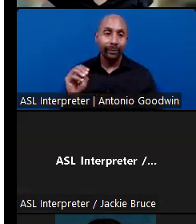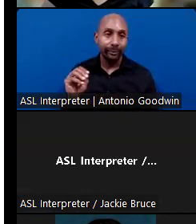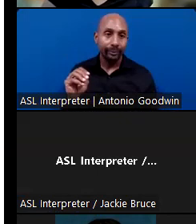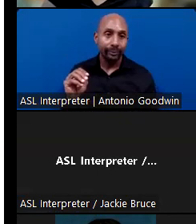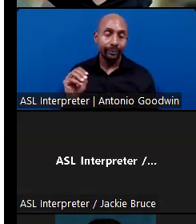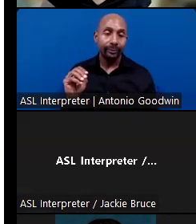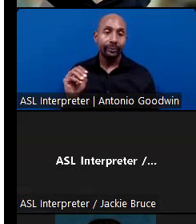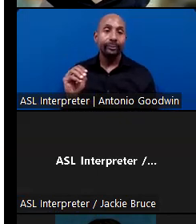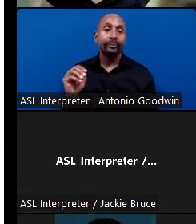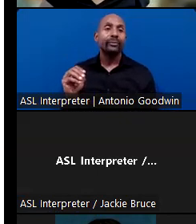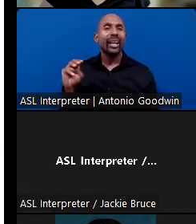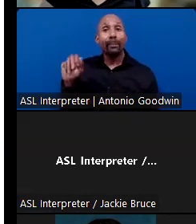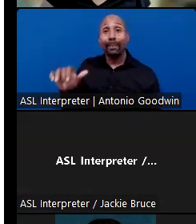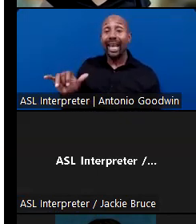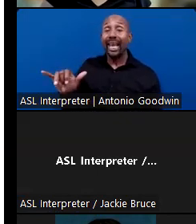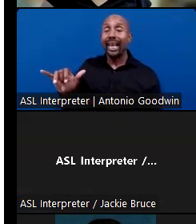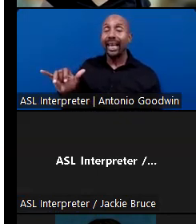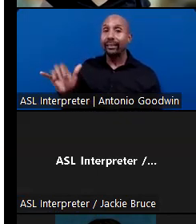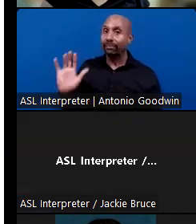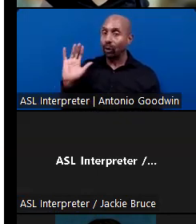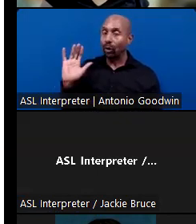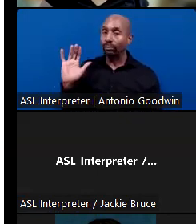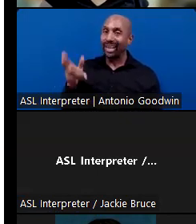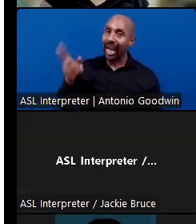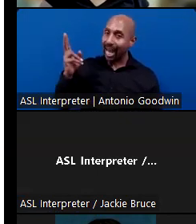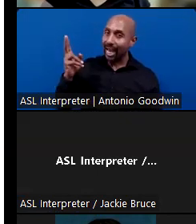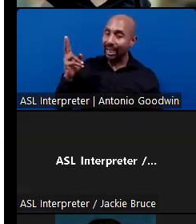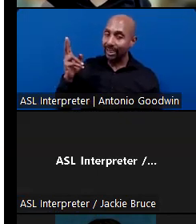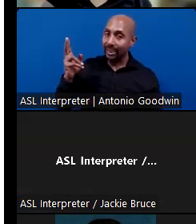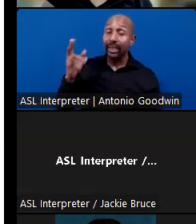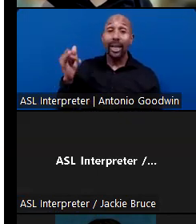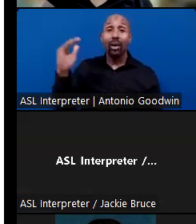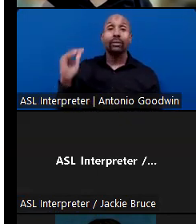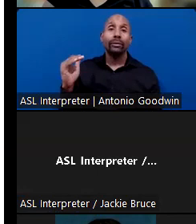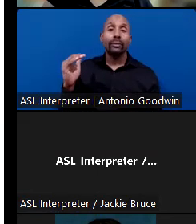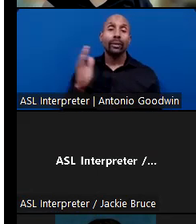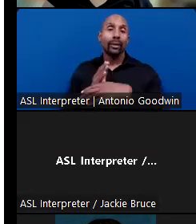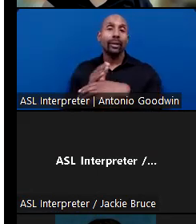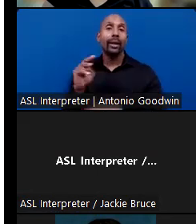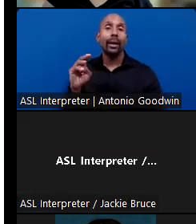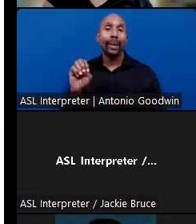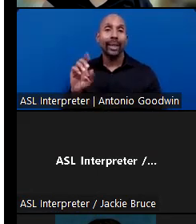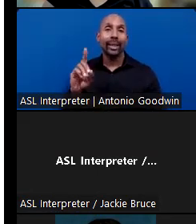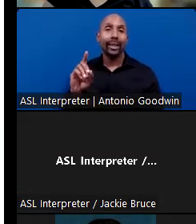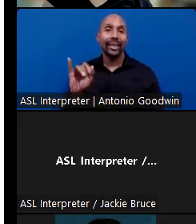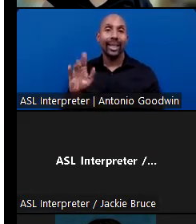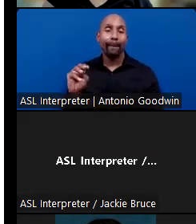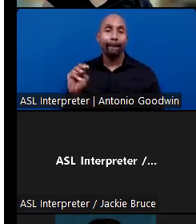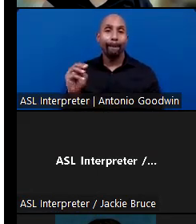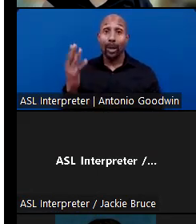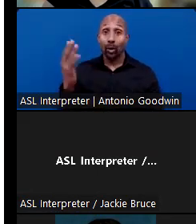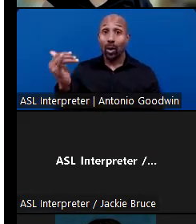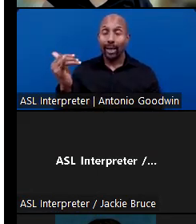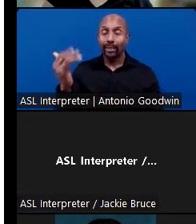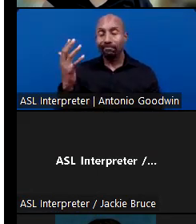us at high. The reason that we are at a medium is that our